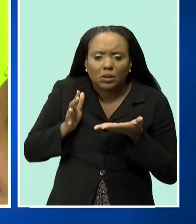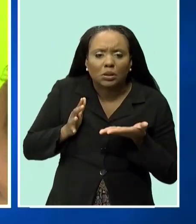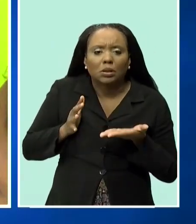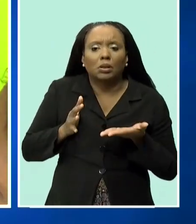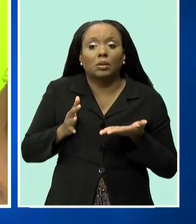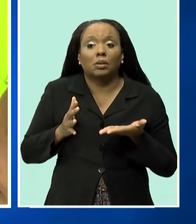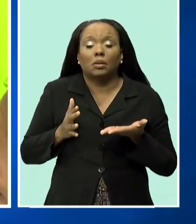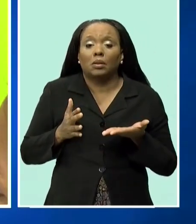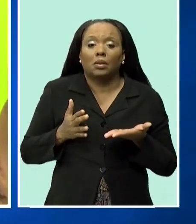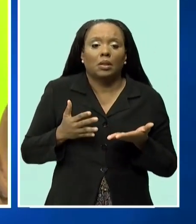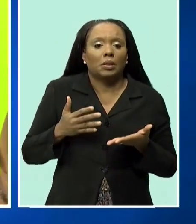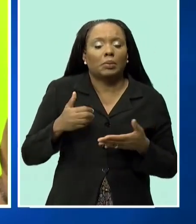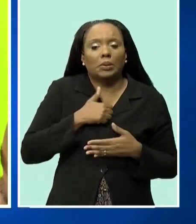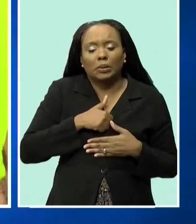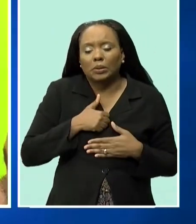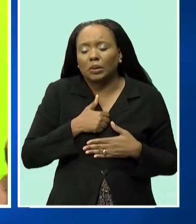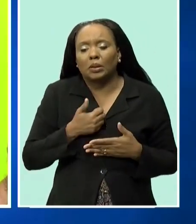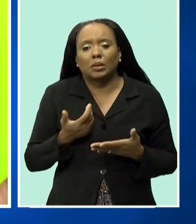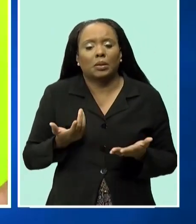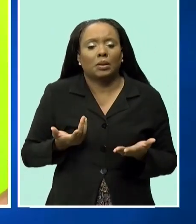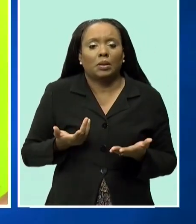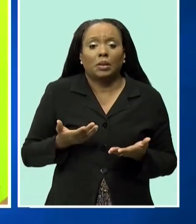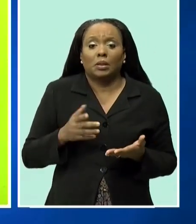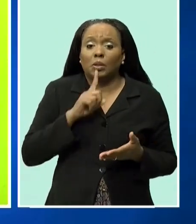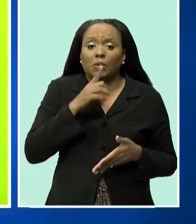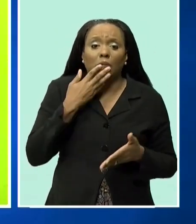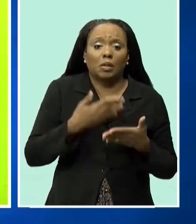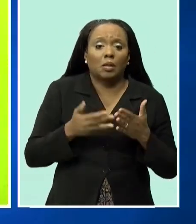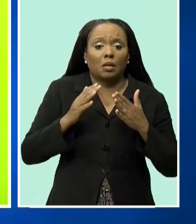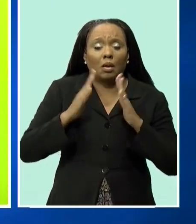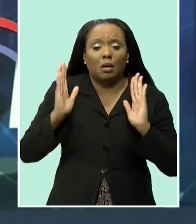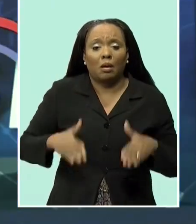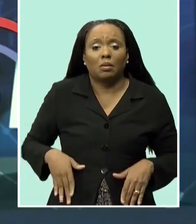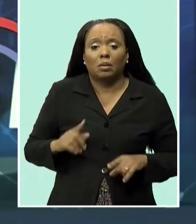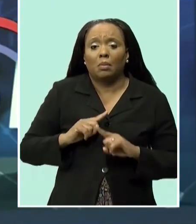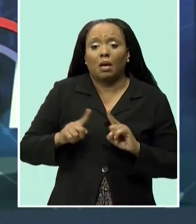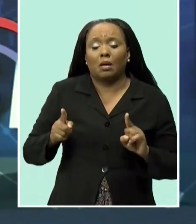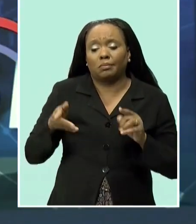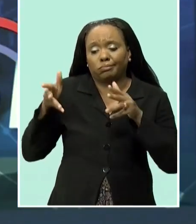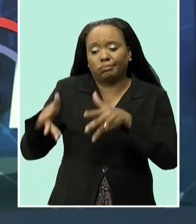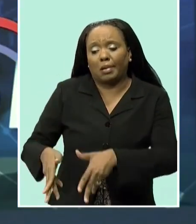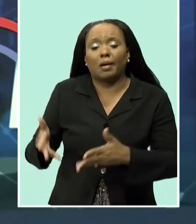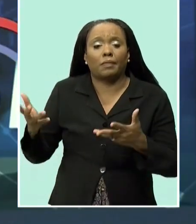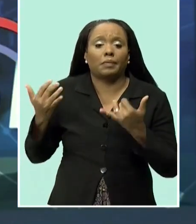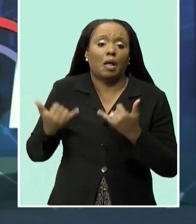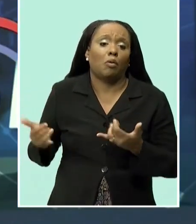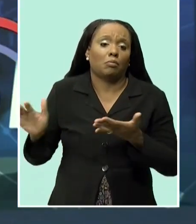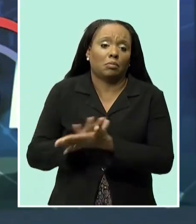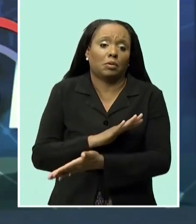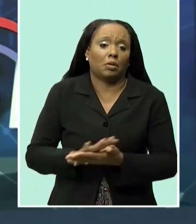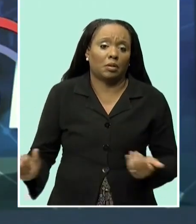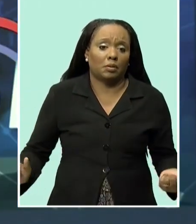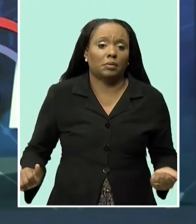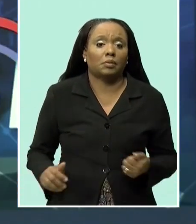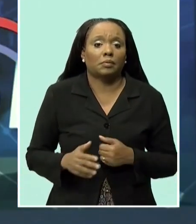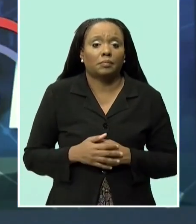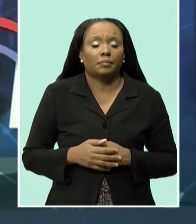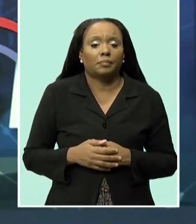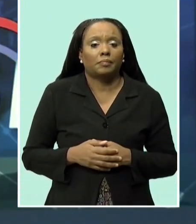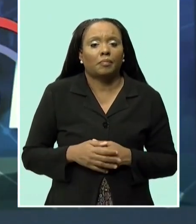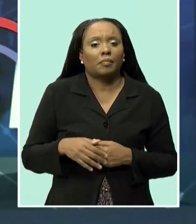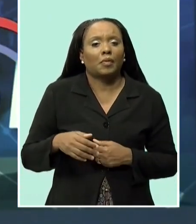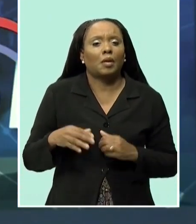died, but just left abandoned. More than a dozen at-risk youth are being trained